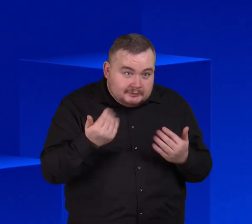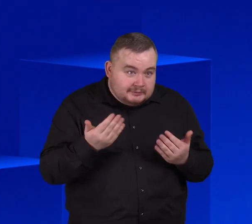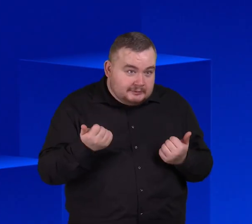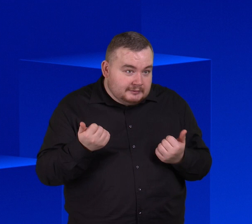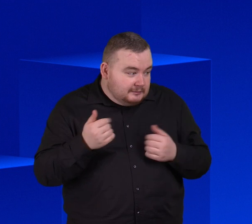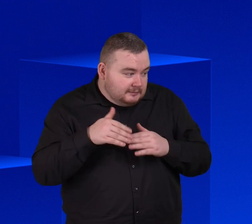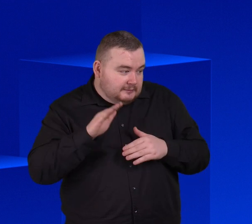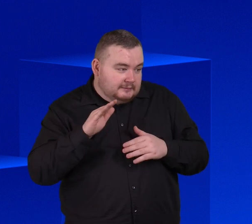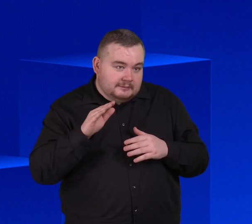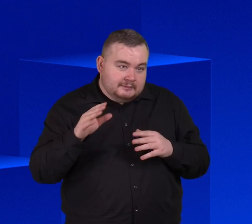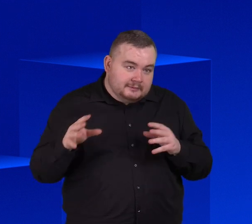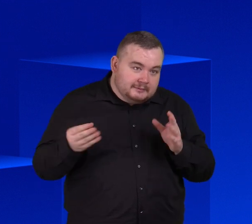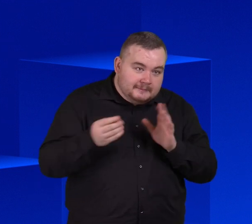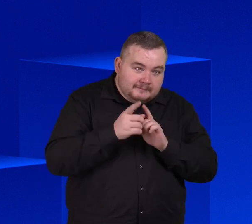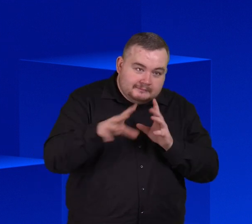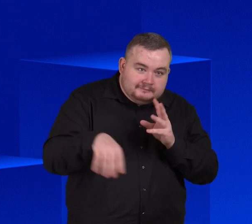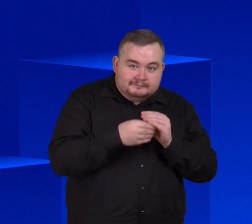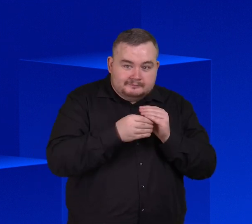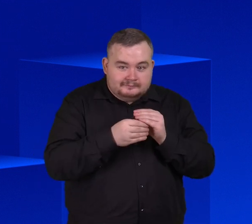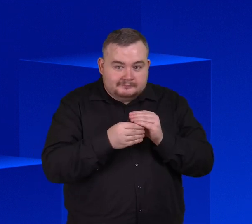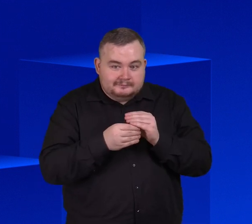it's a funny thing because I asked